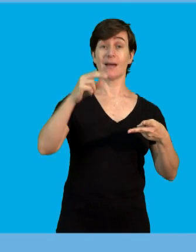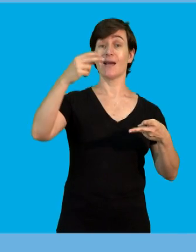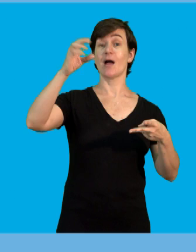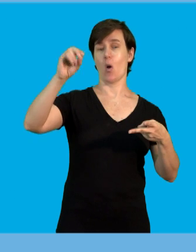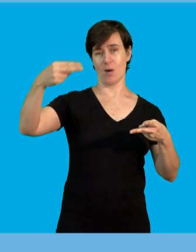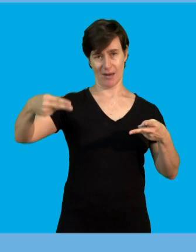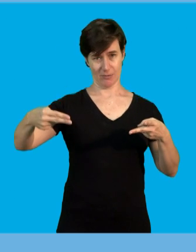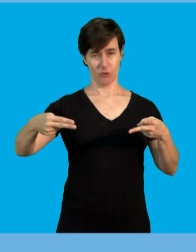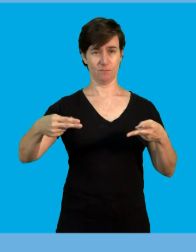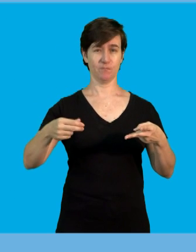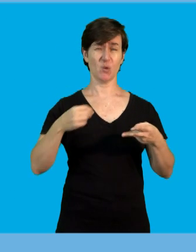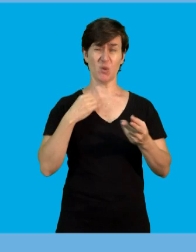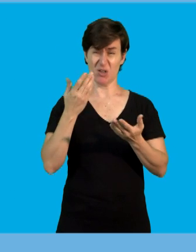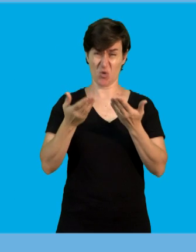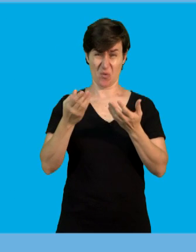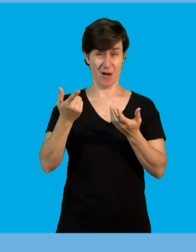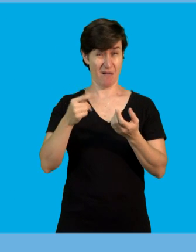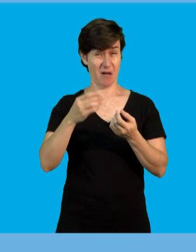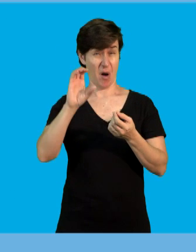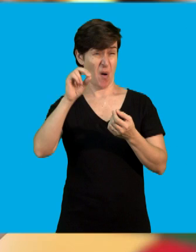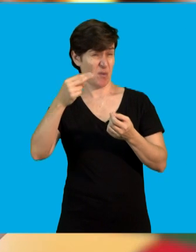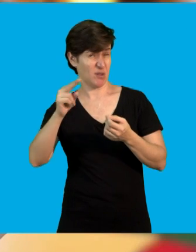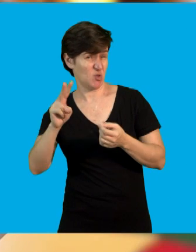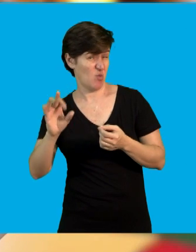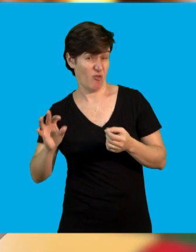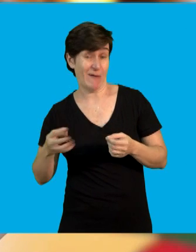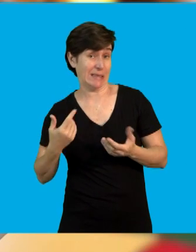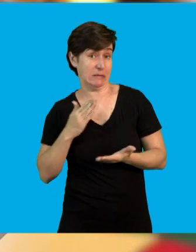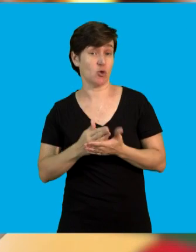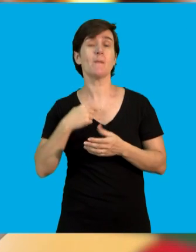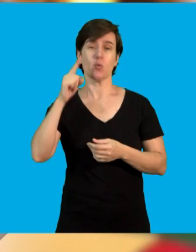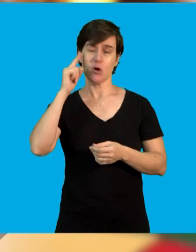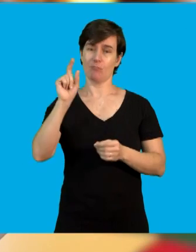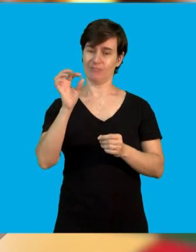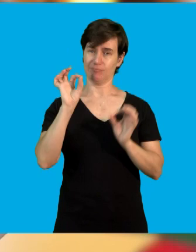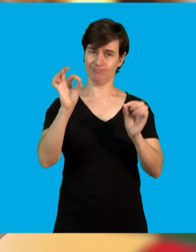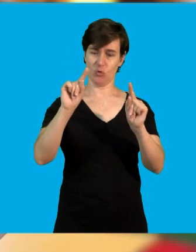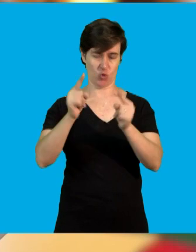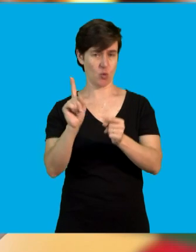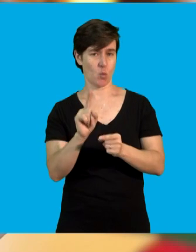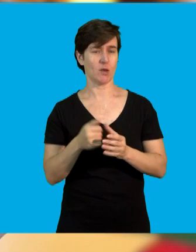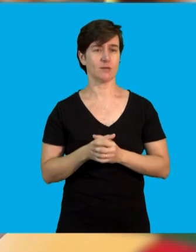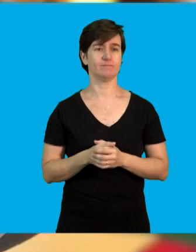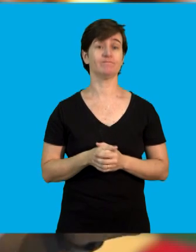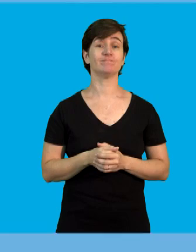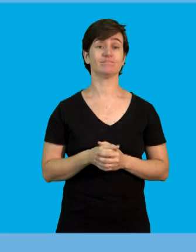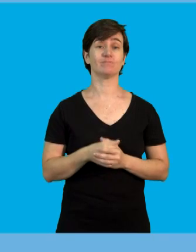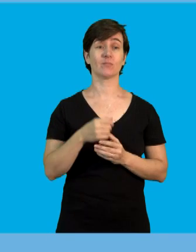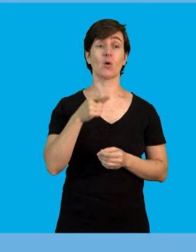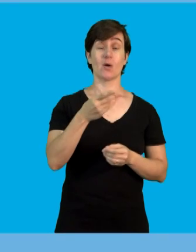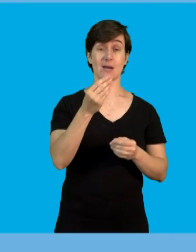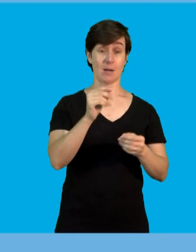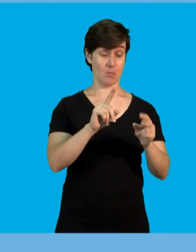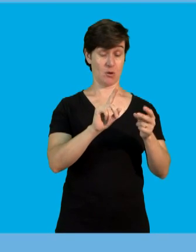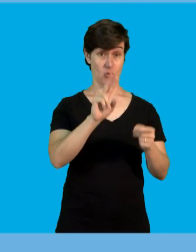our hydroxide, it is OH. We may not be sure of the ratio, but we do know what the symbols are. So the lithium hydroxide is going to be that